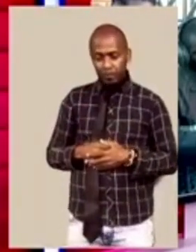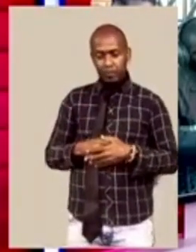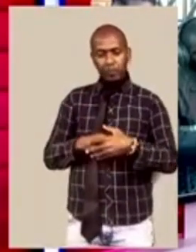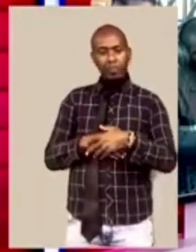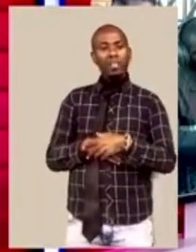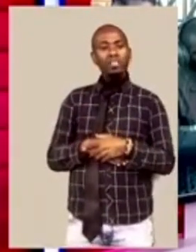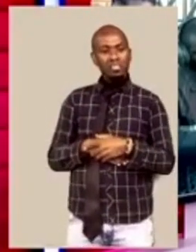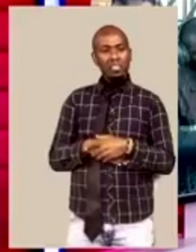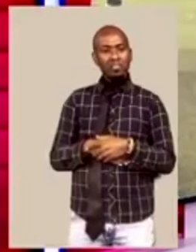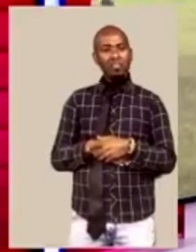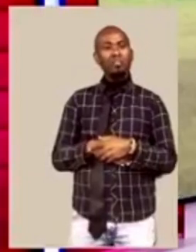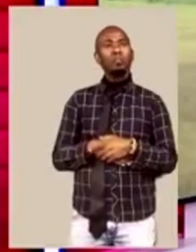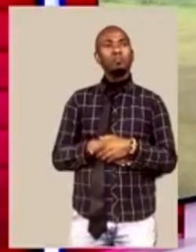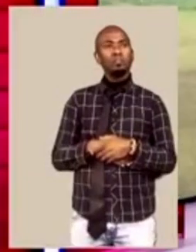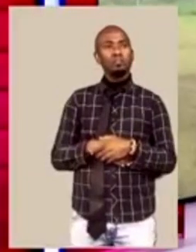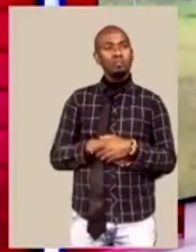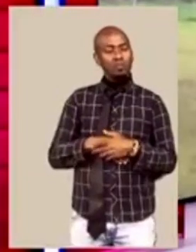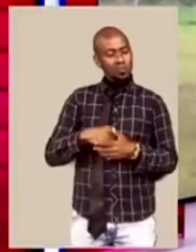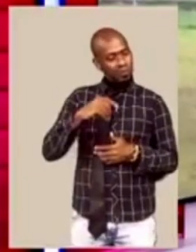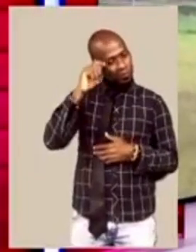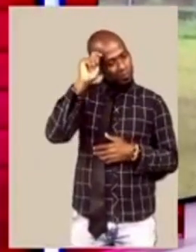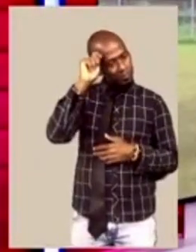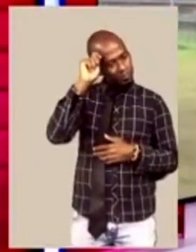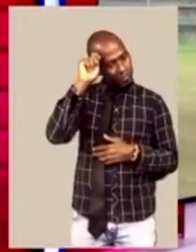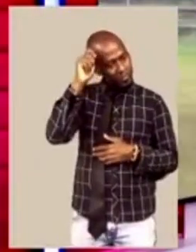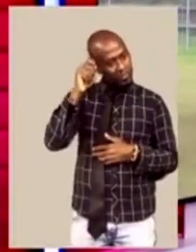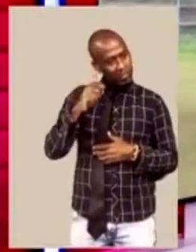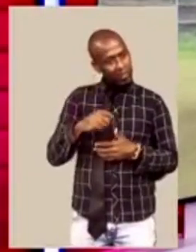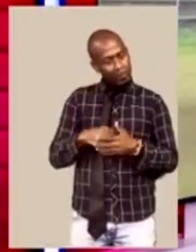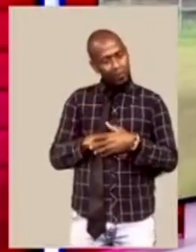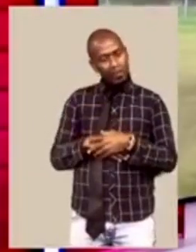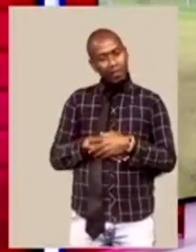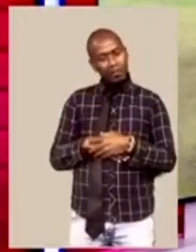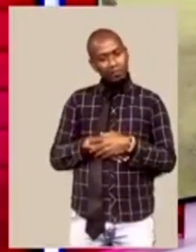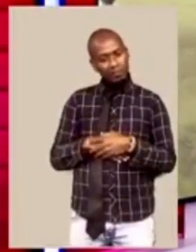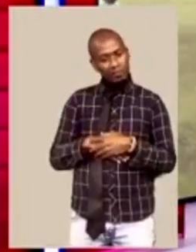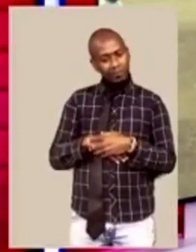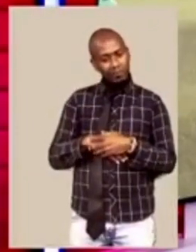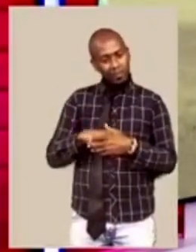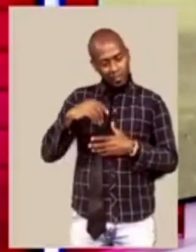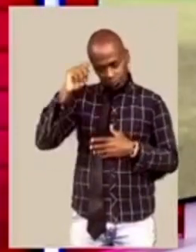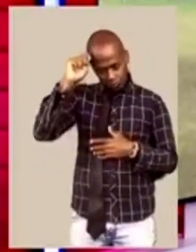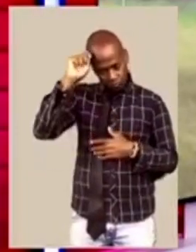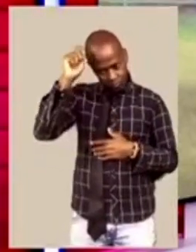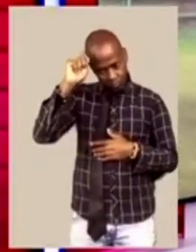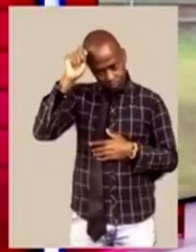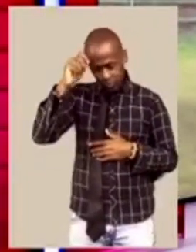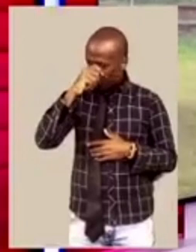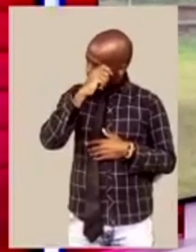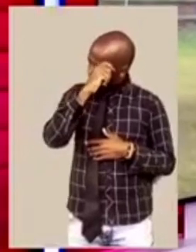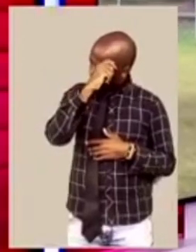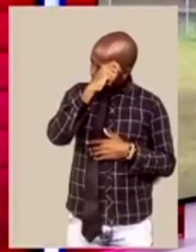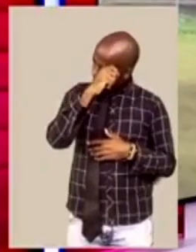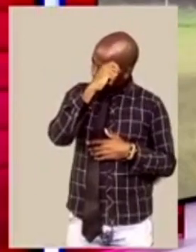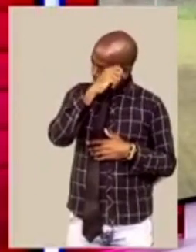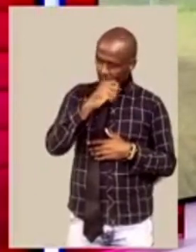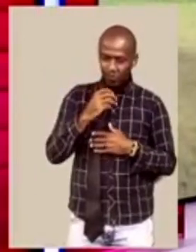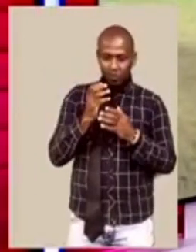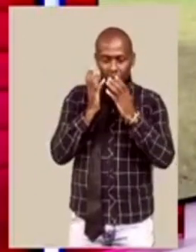And another thing is, you're going to go to sports. Thank you so much.